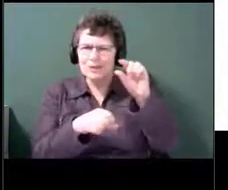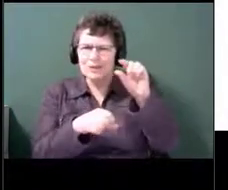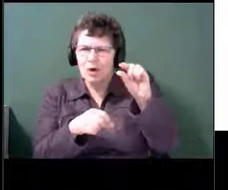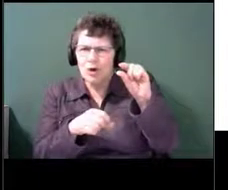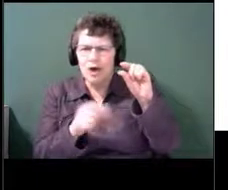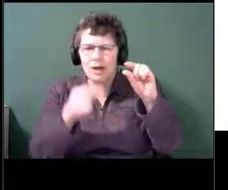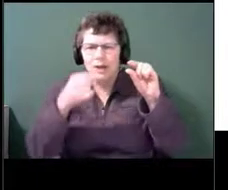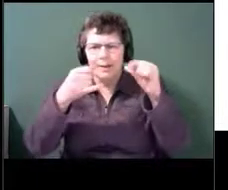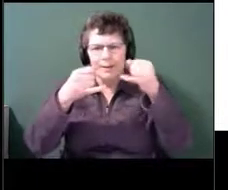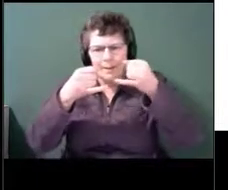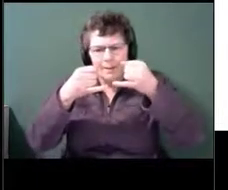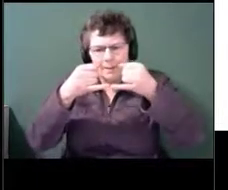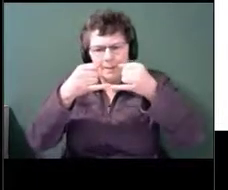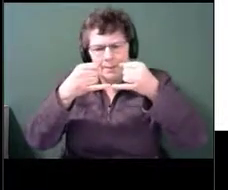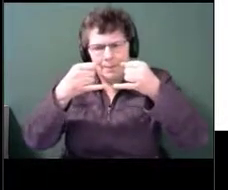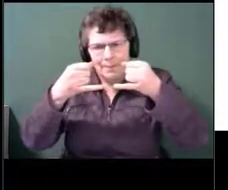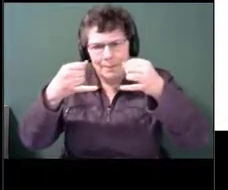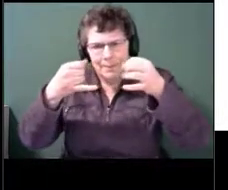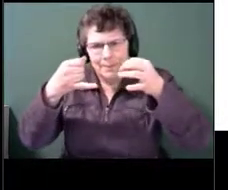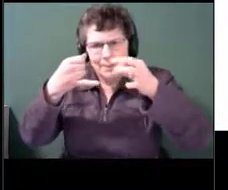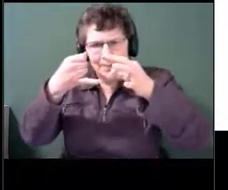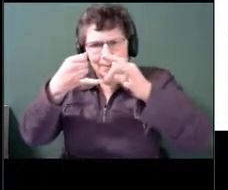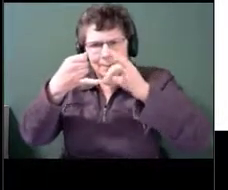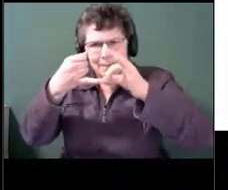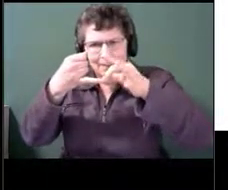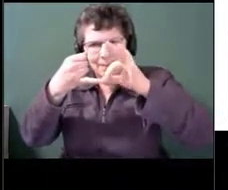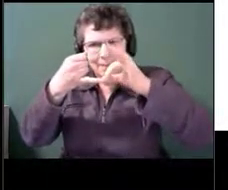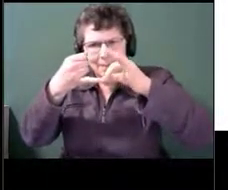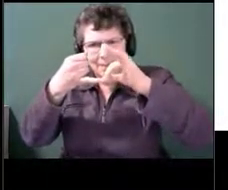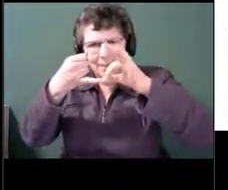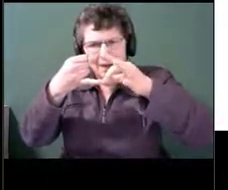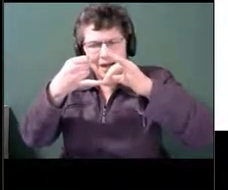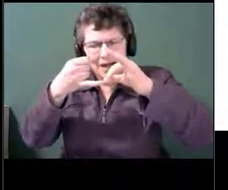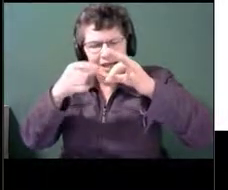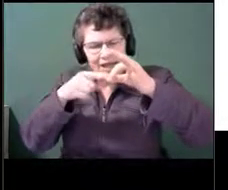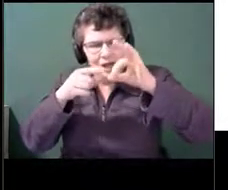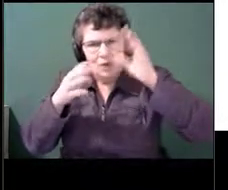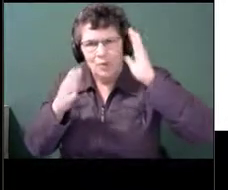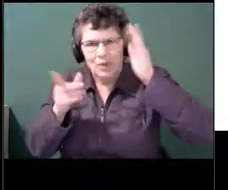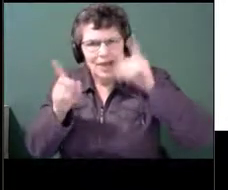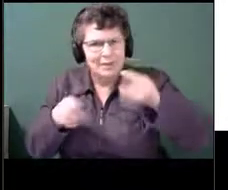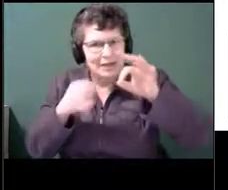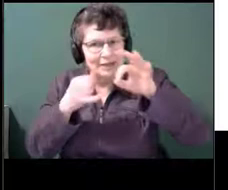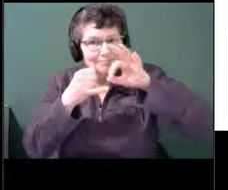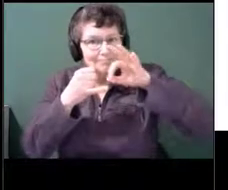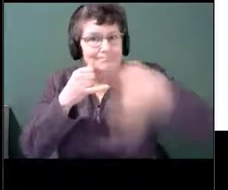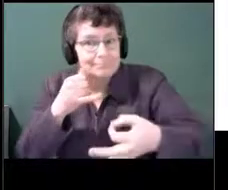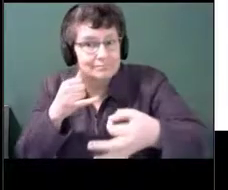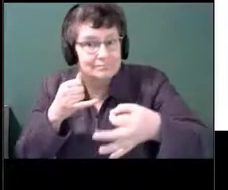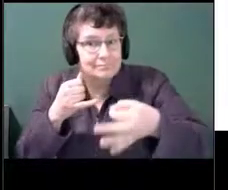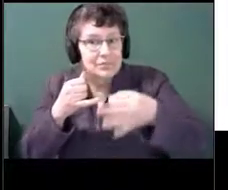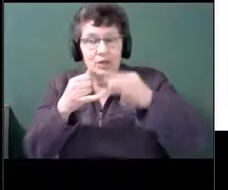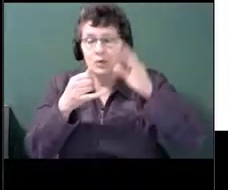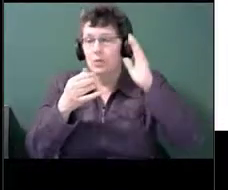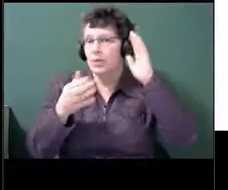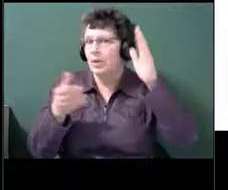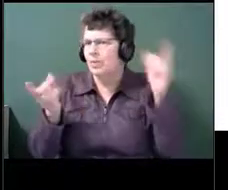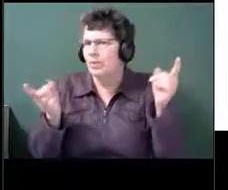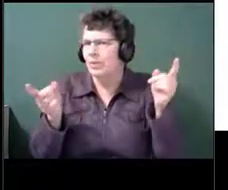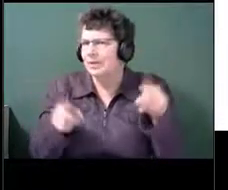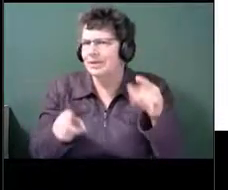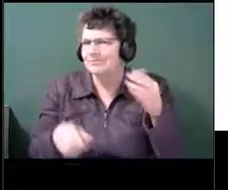and knowing that something's going to happen, but what is it? I really like it.